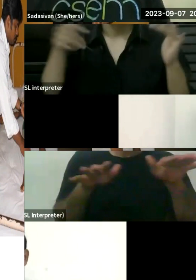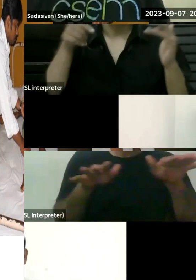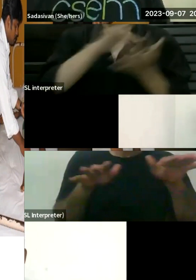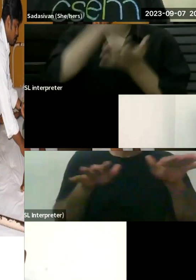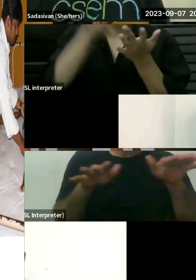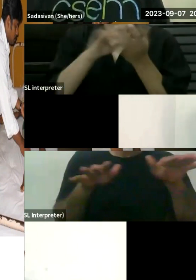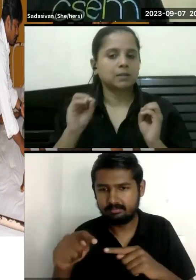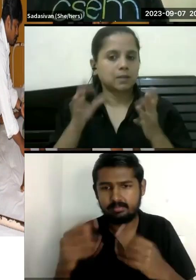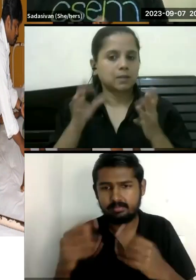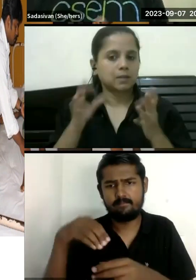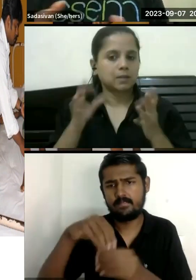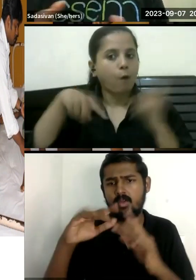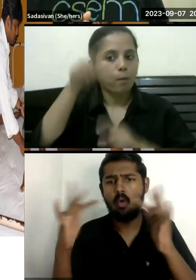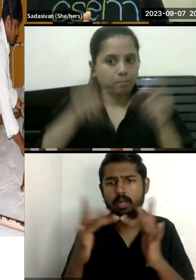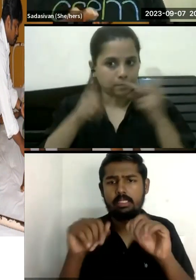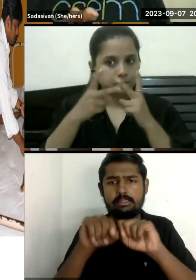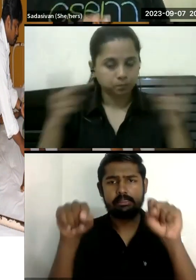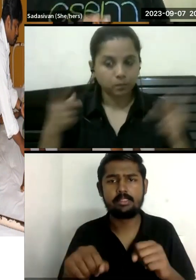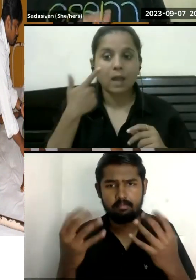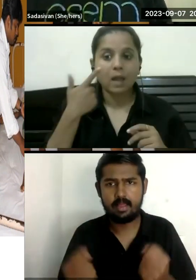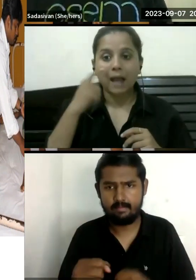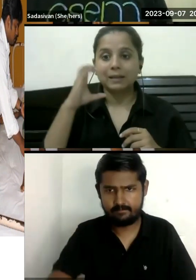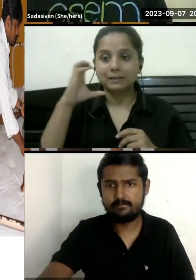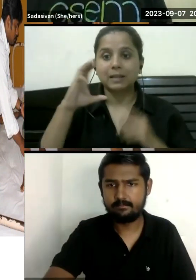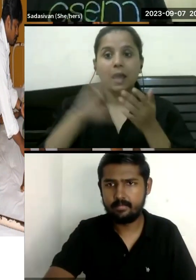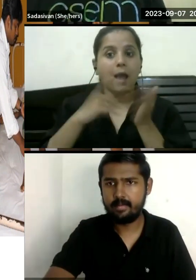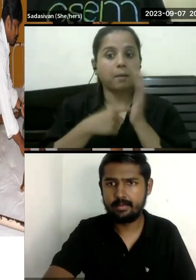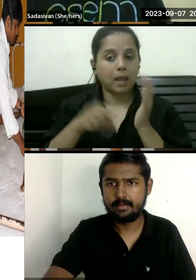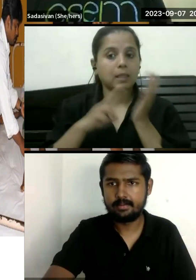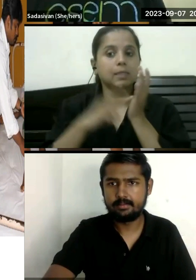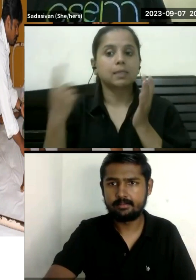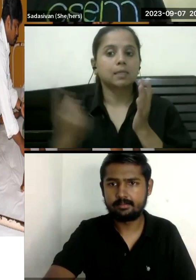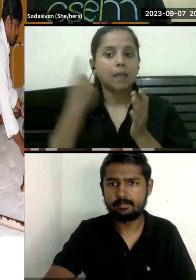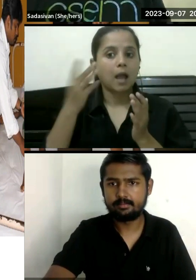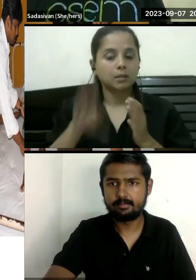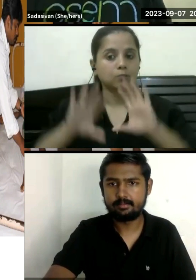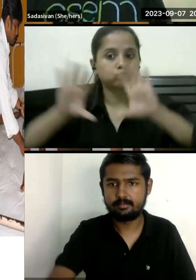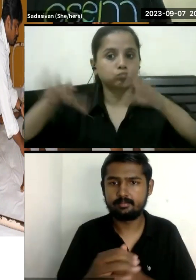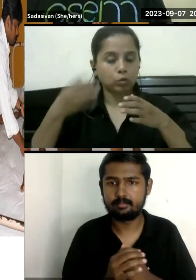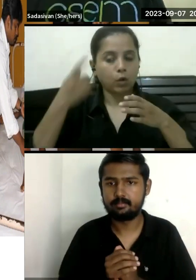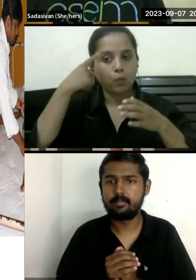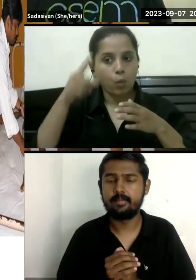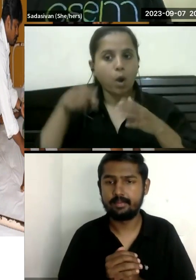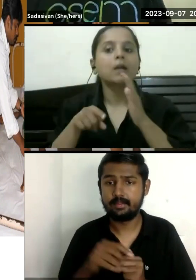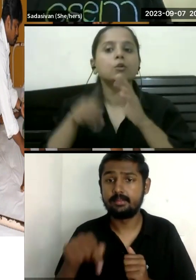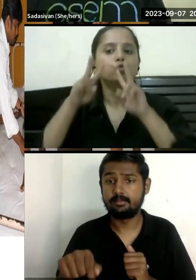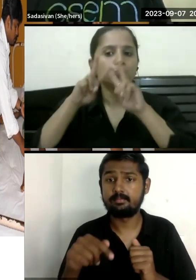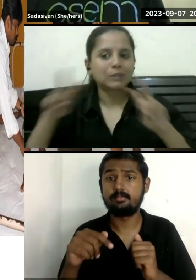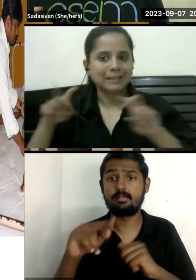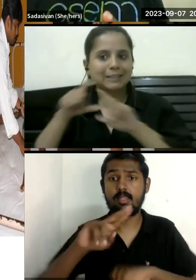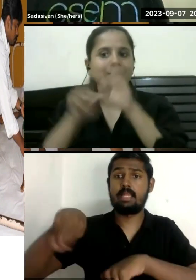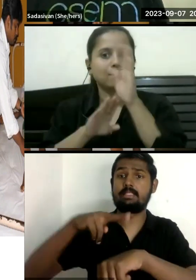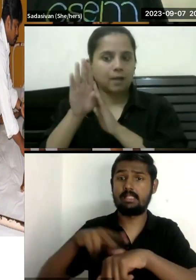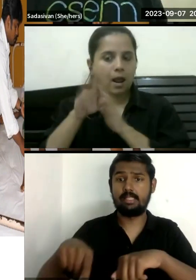medicine. And ICMR has also formed a national consortium on research and development of therapeutics for rare